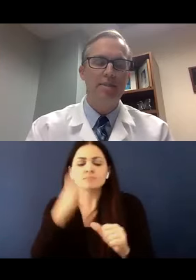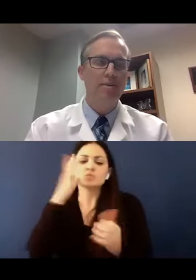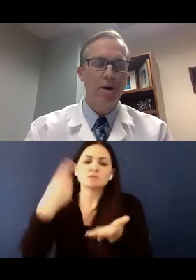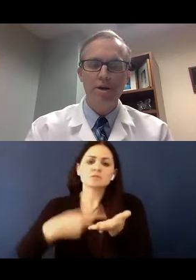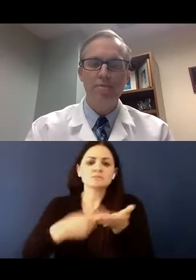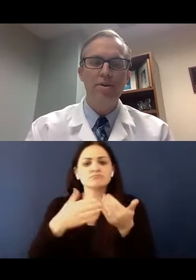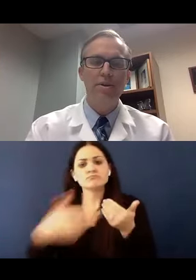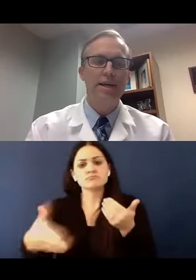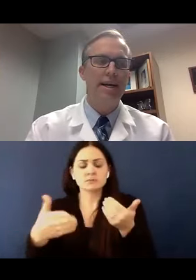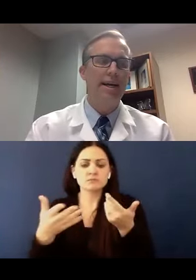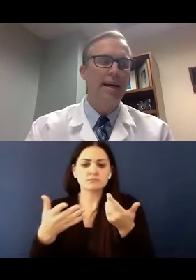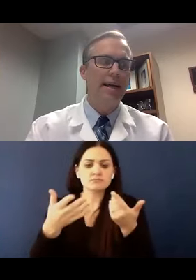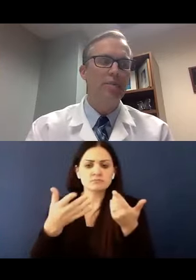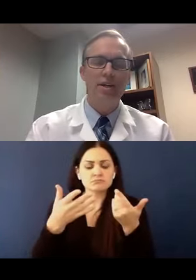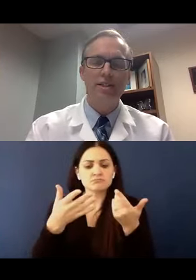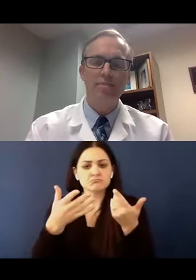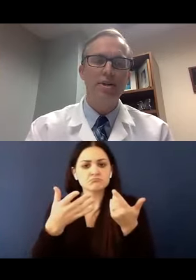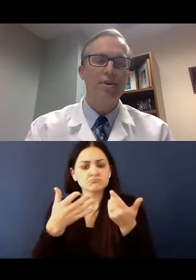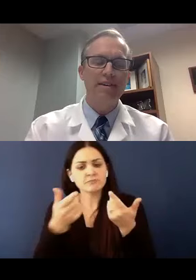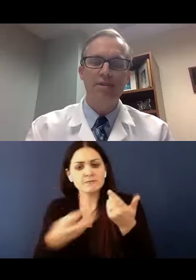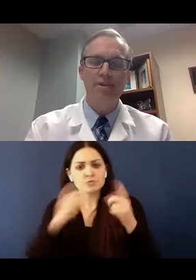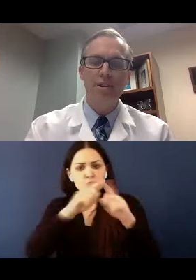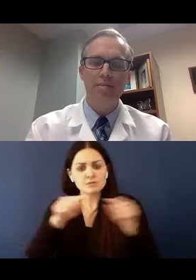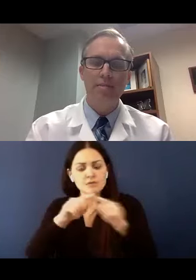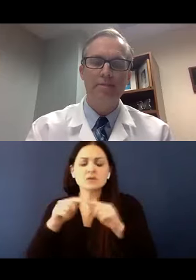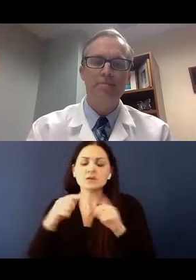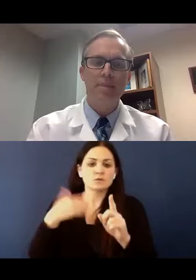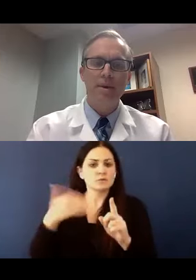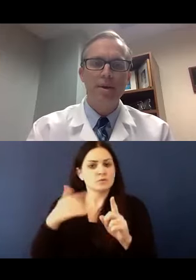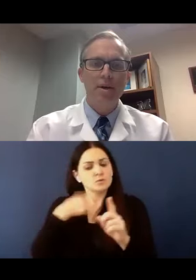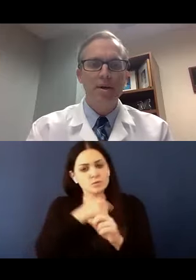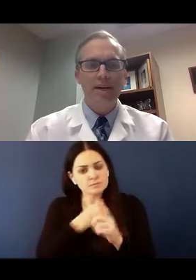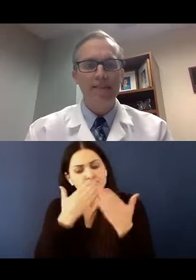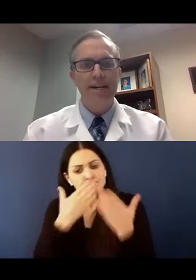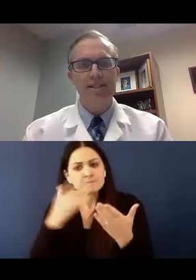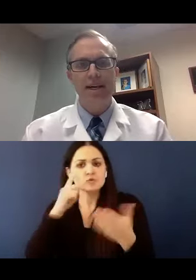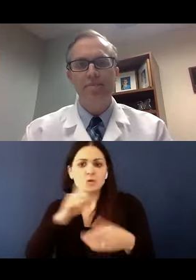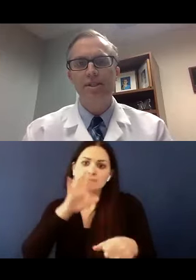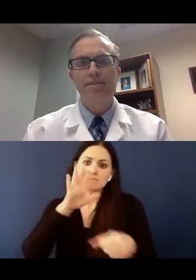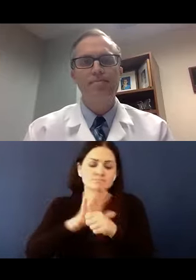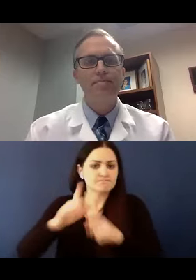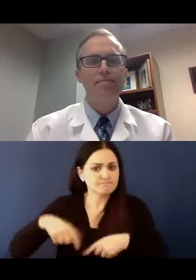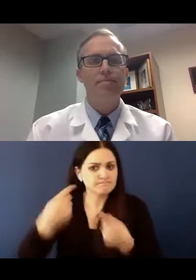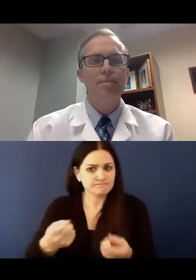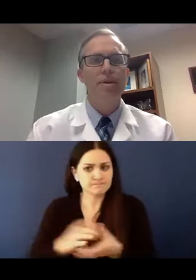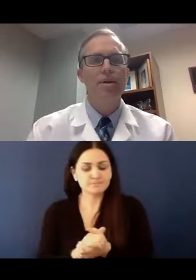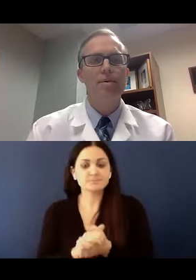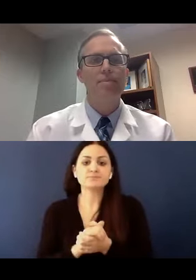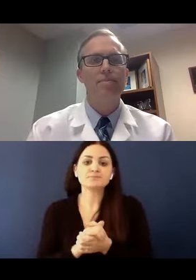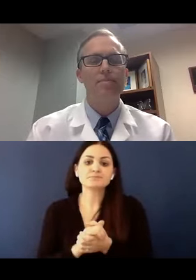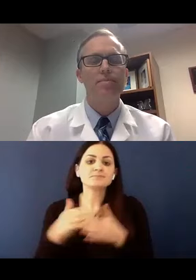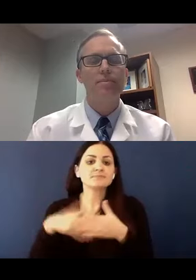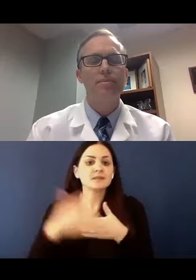has been remarkable, and we are deeply grateful for the commitment. Could I have the next slide, please?